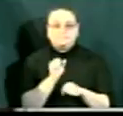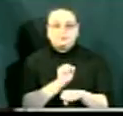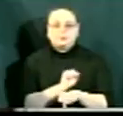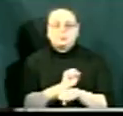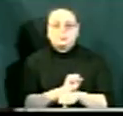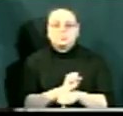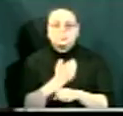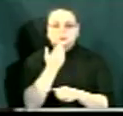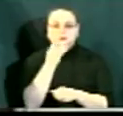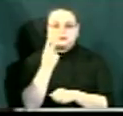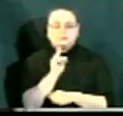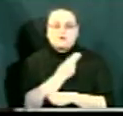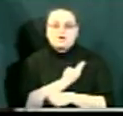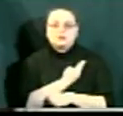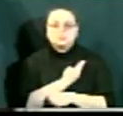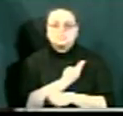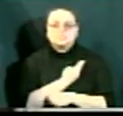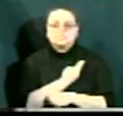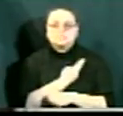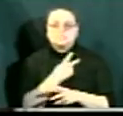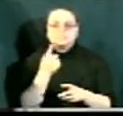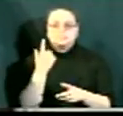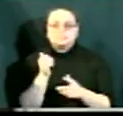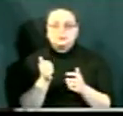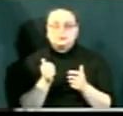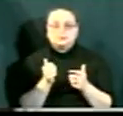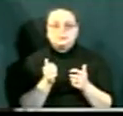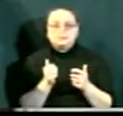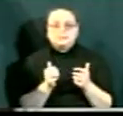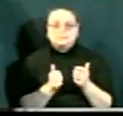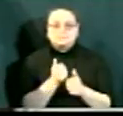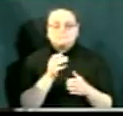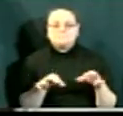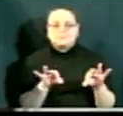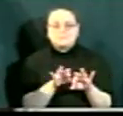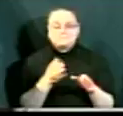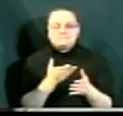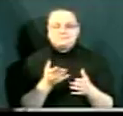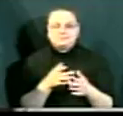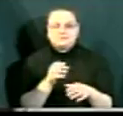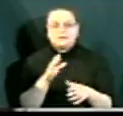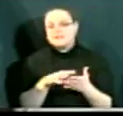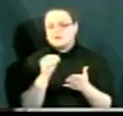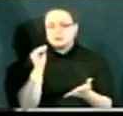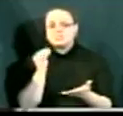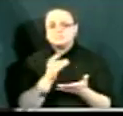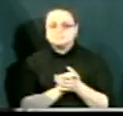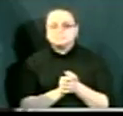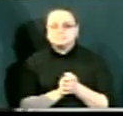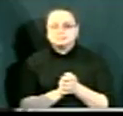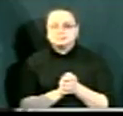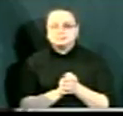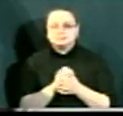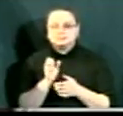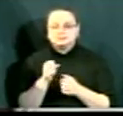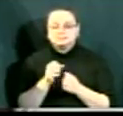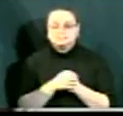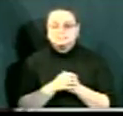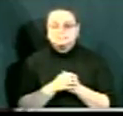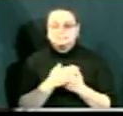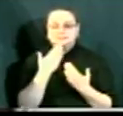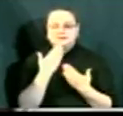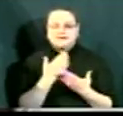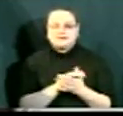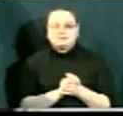It works good for us and for Albert. The most important thing is to learn. Yes. Thank